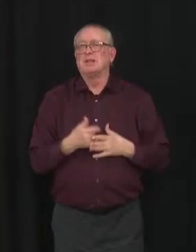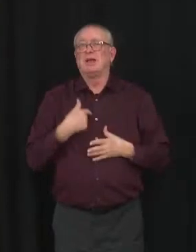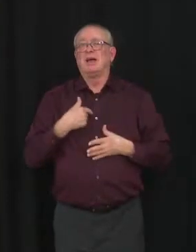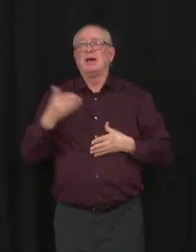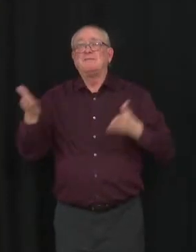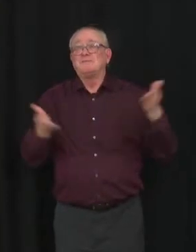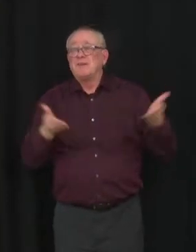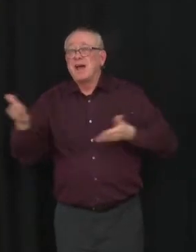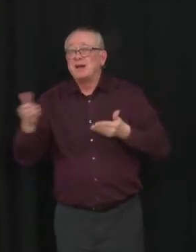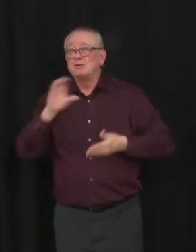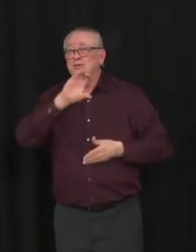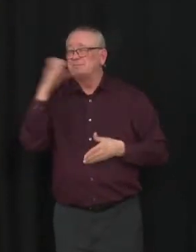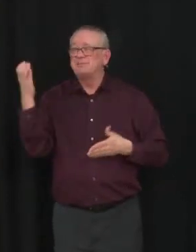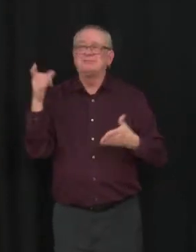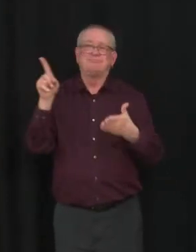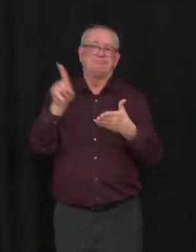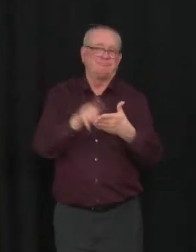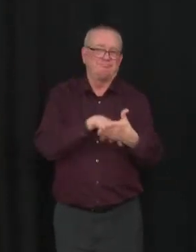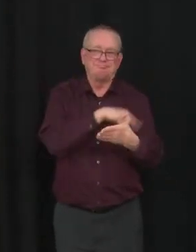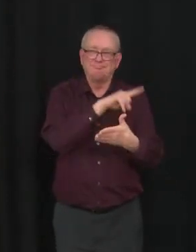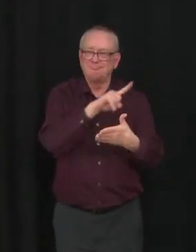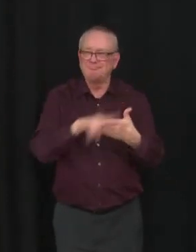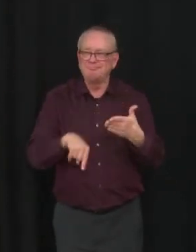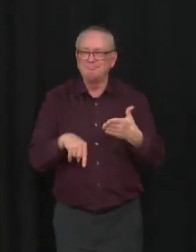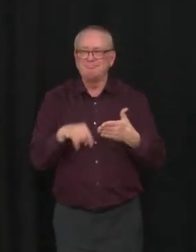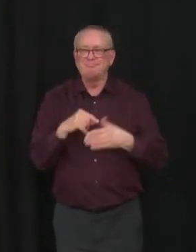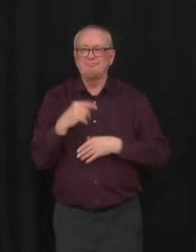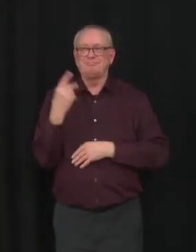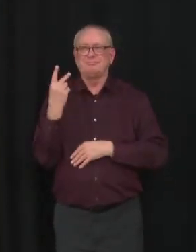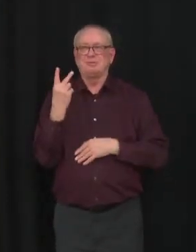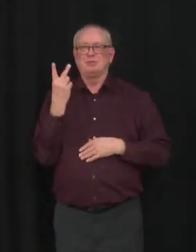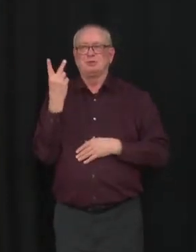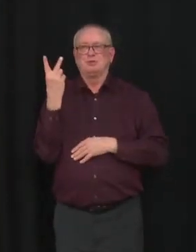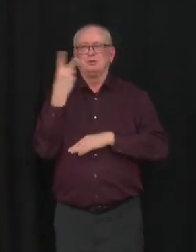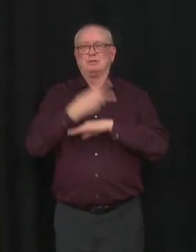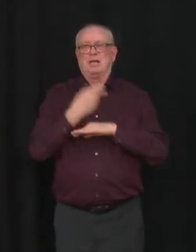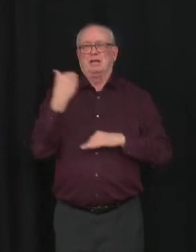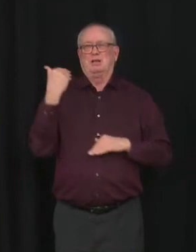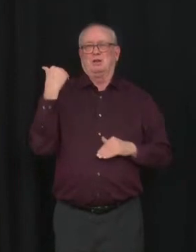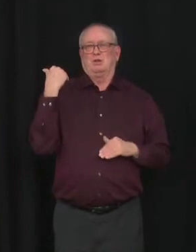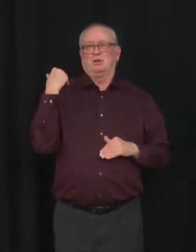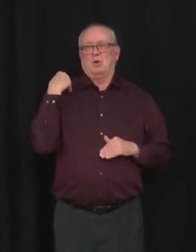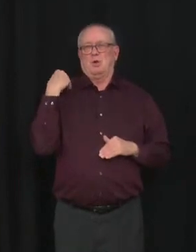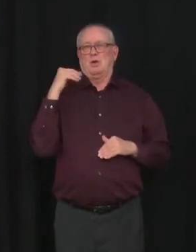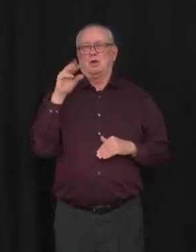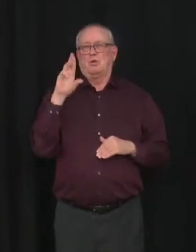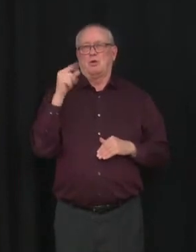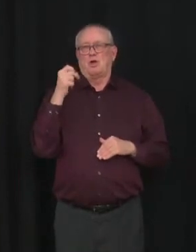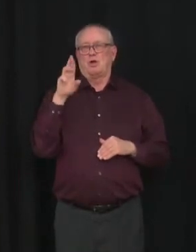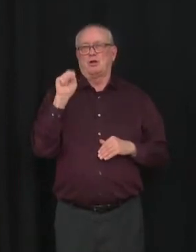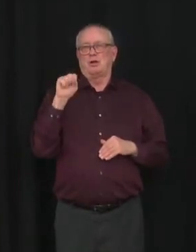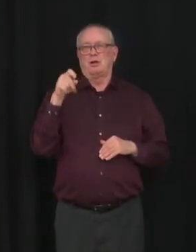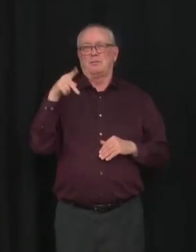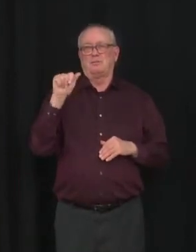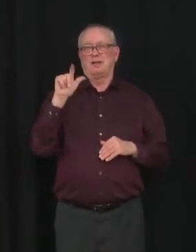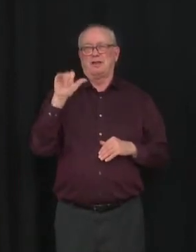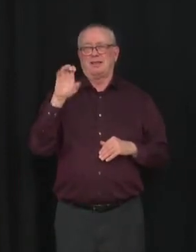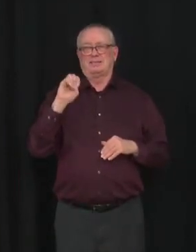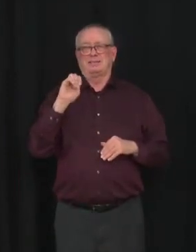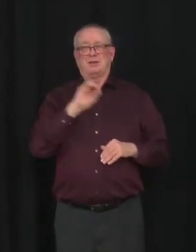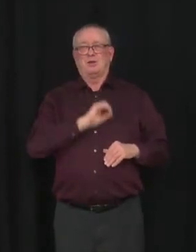canceled. I saw the other day at Rogers Place, I wasn't there, but I saw the Oilers game on TV a few days ago,